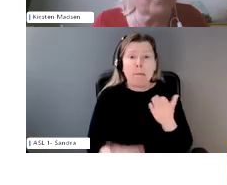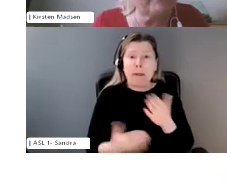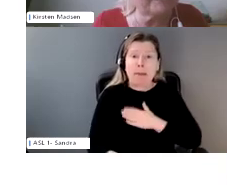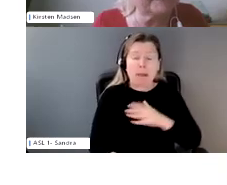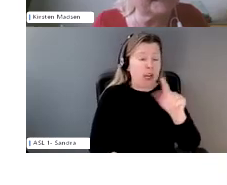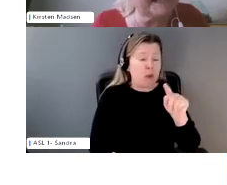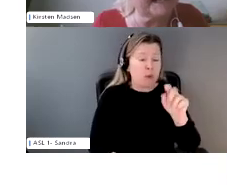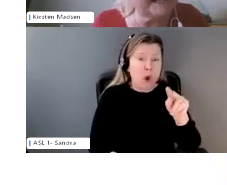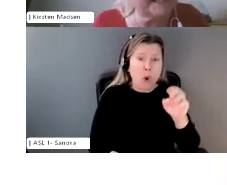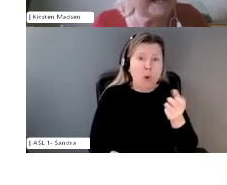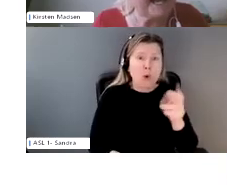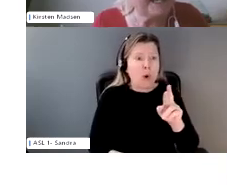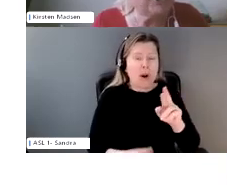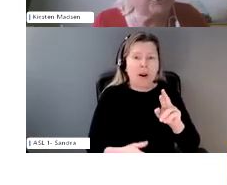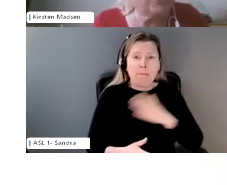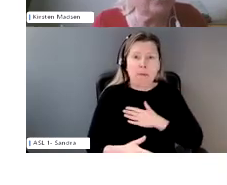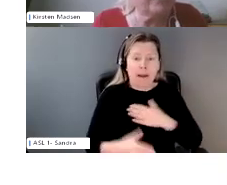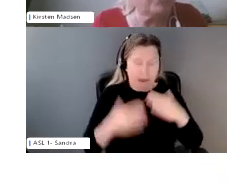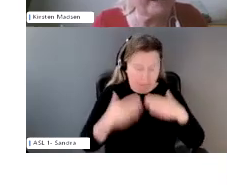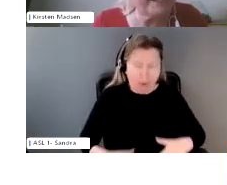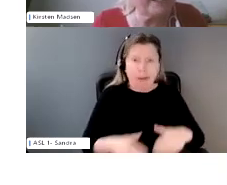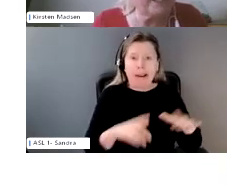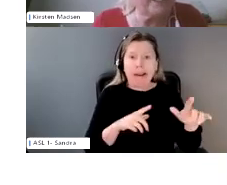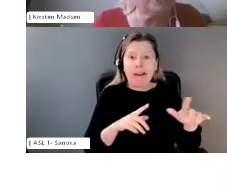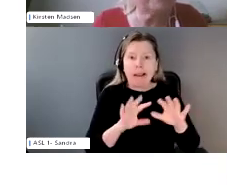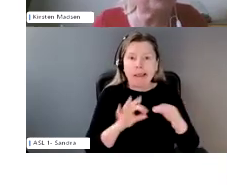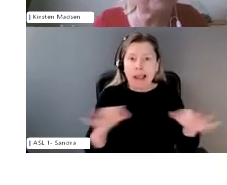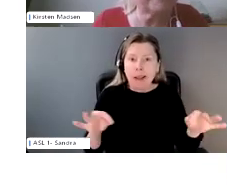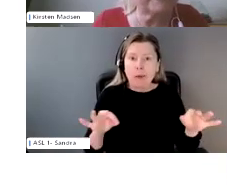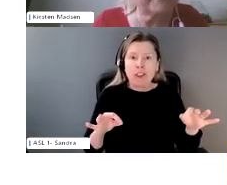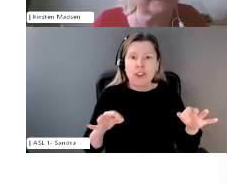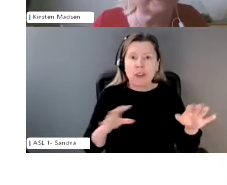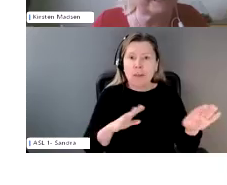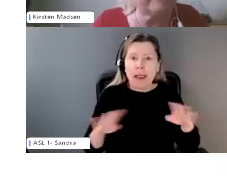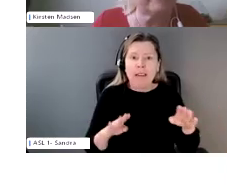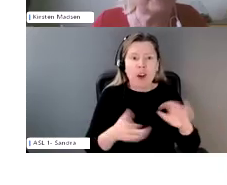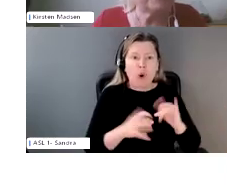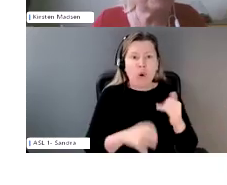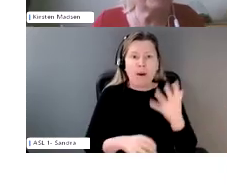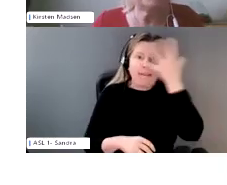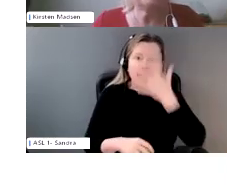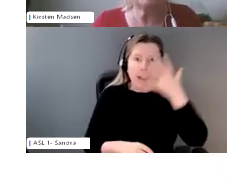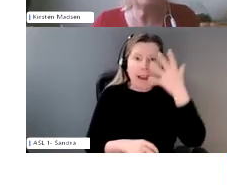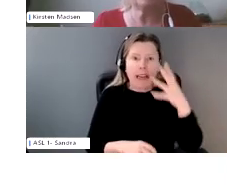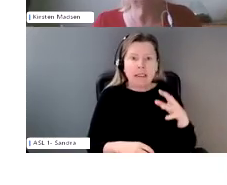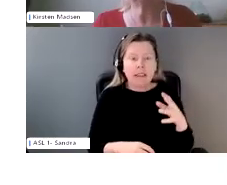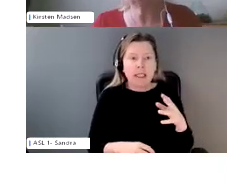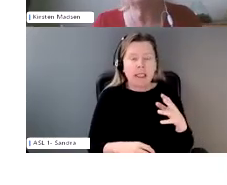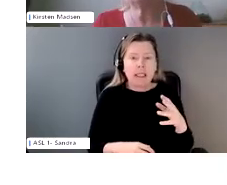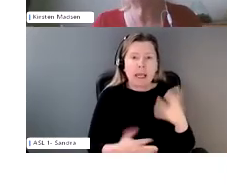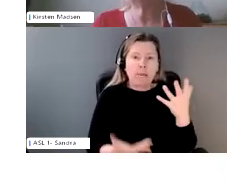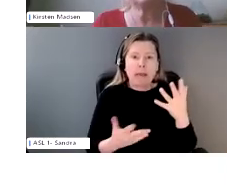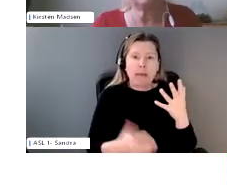the way I've been sitting and, the way I'm kind of presenting myself can come across